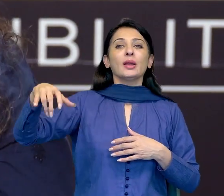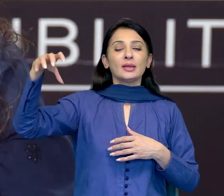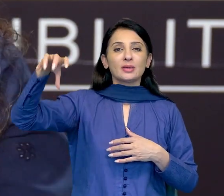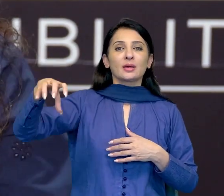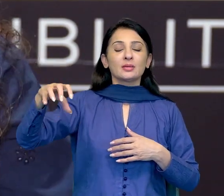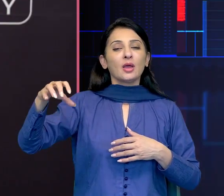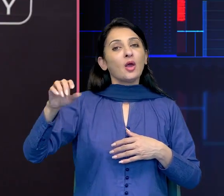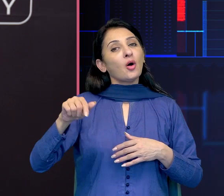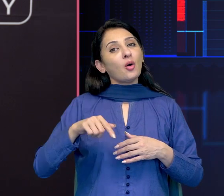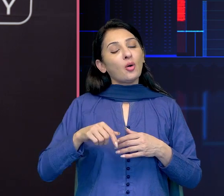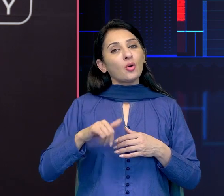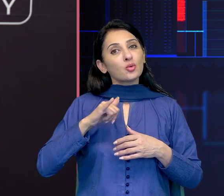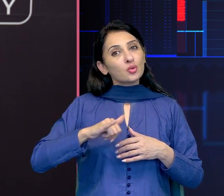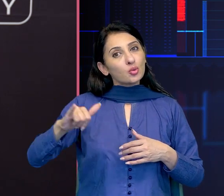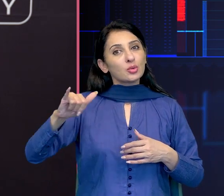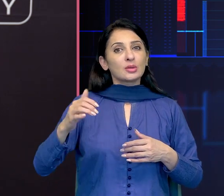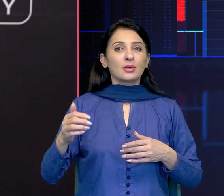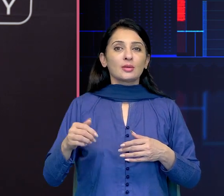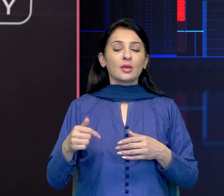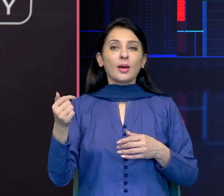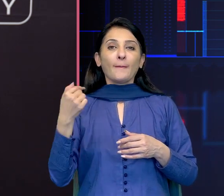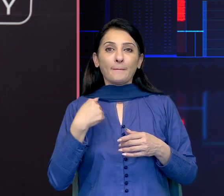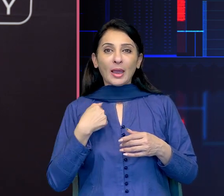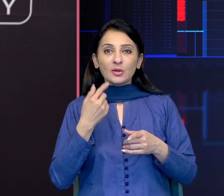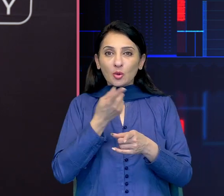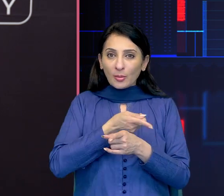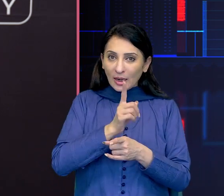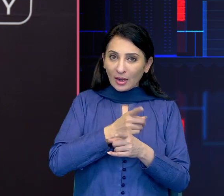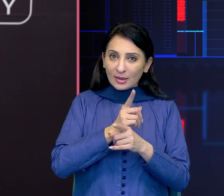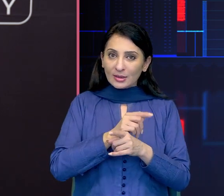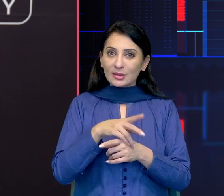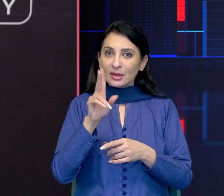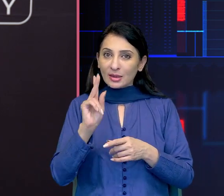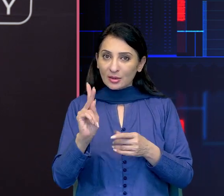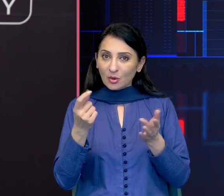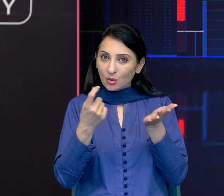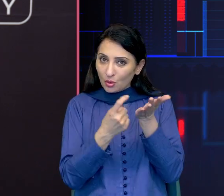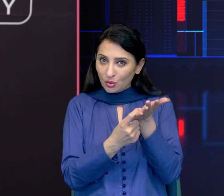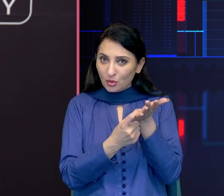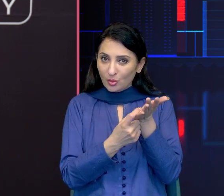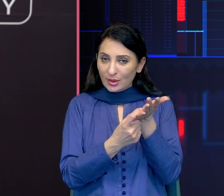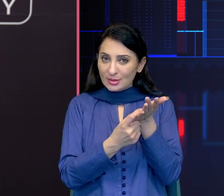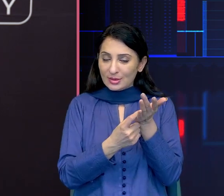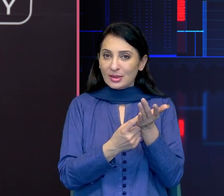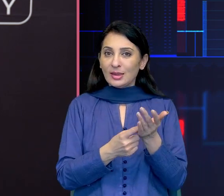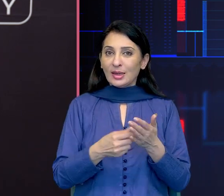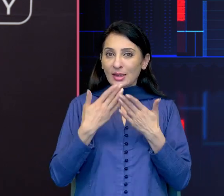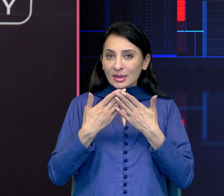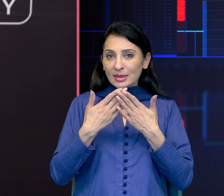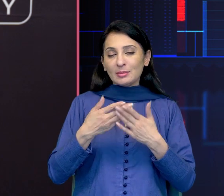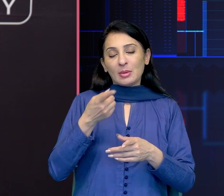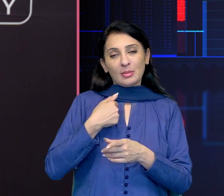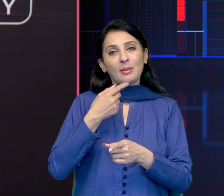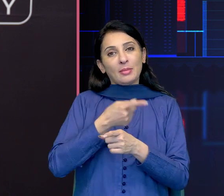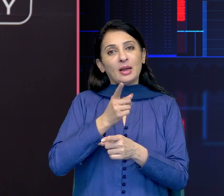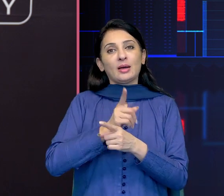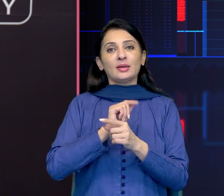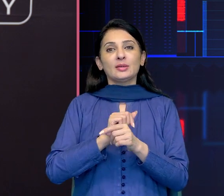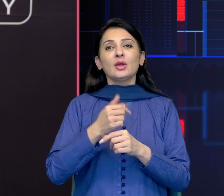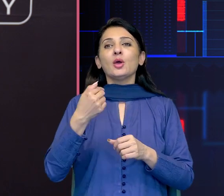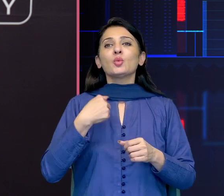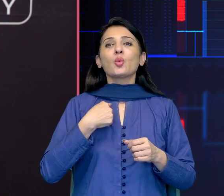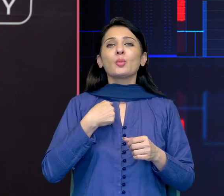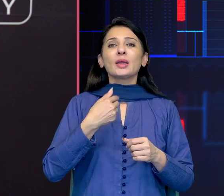small valley, and not so many art schools there. So there is a Kathmandu University where I was